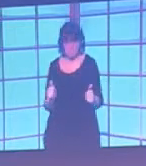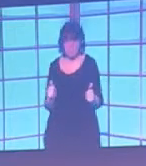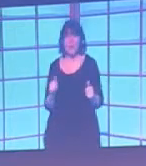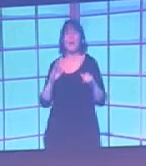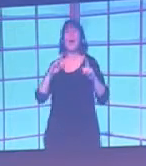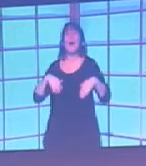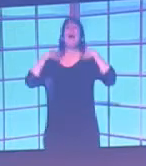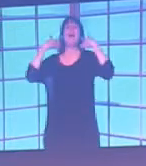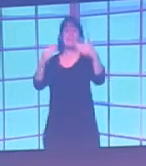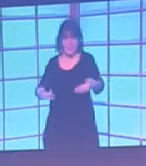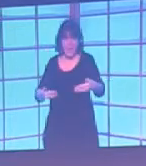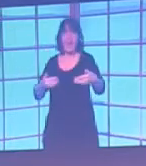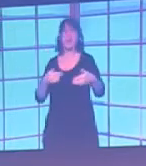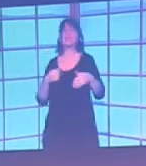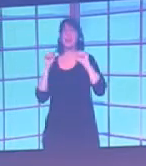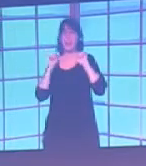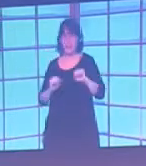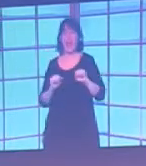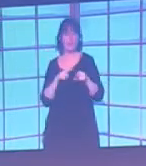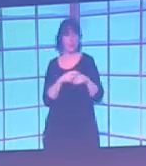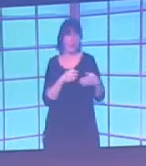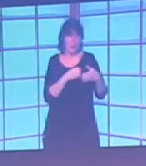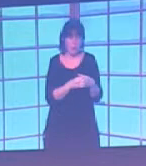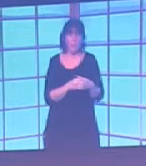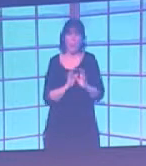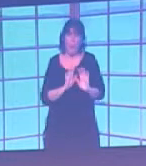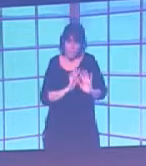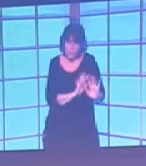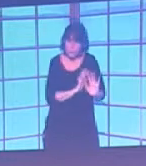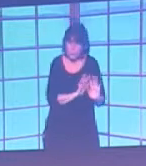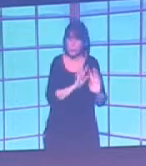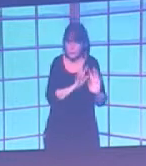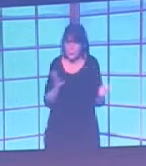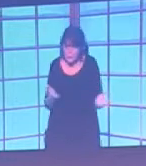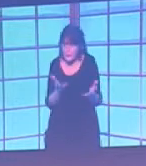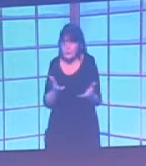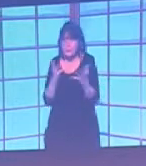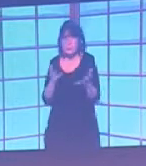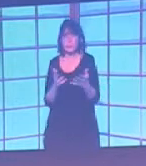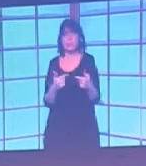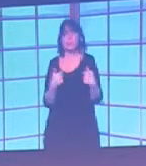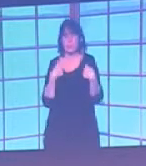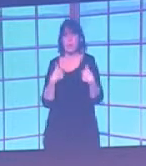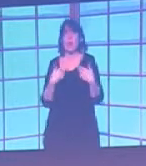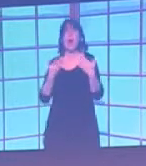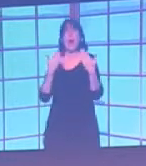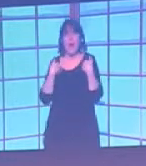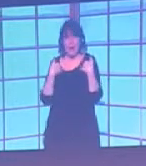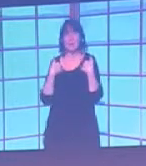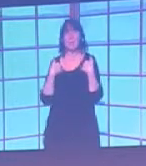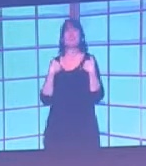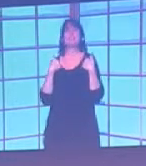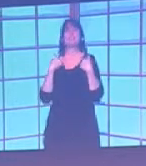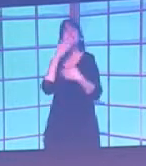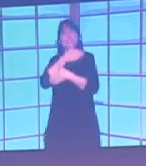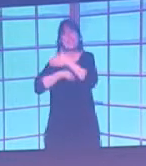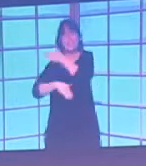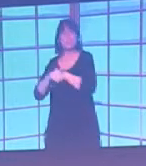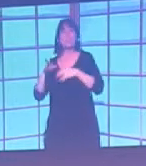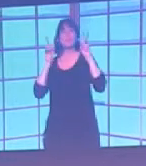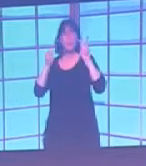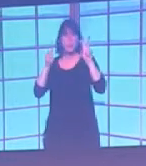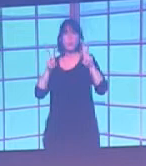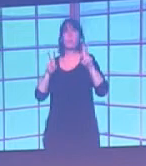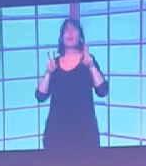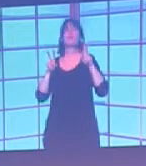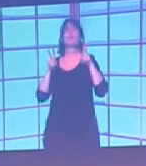able to push pressure on the clubs and say, well, we have a disabled supporter group at